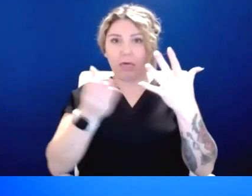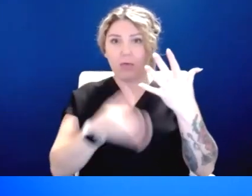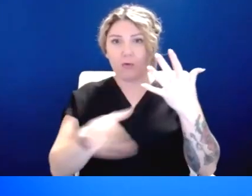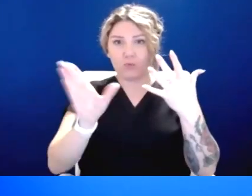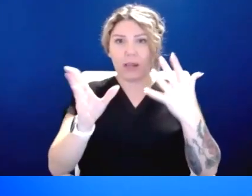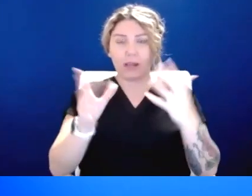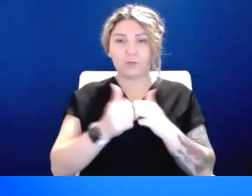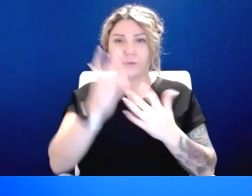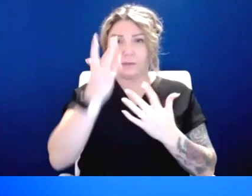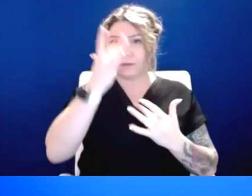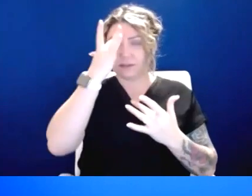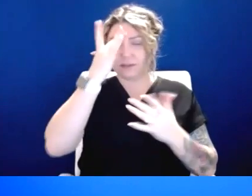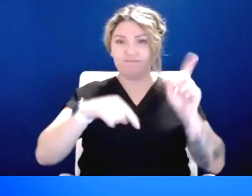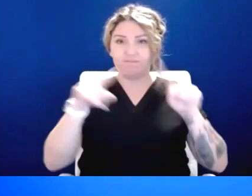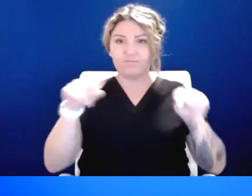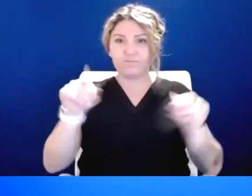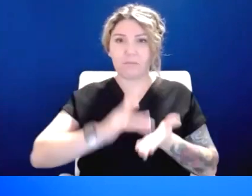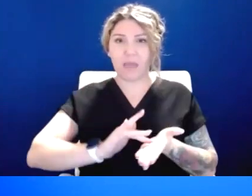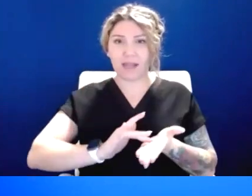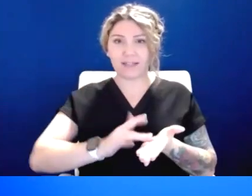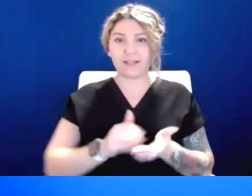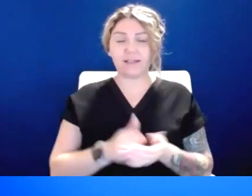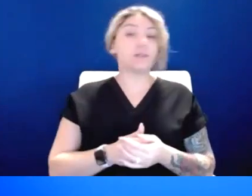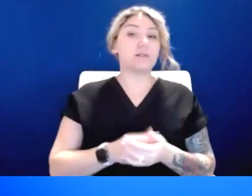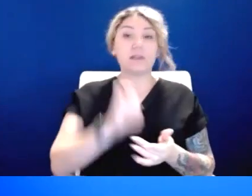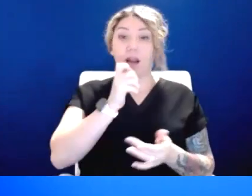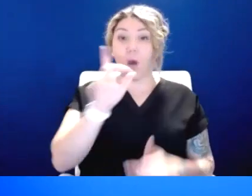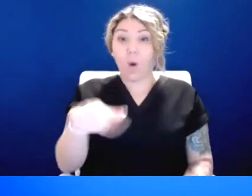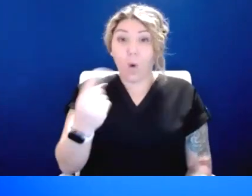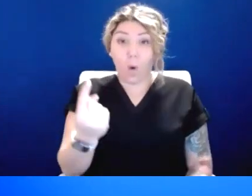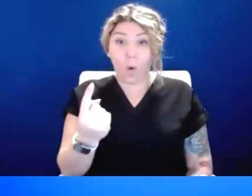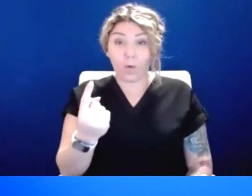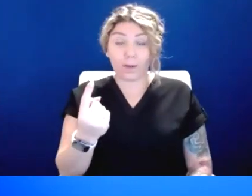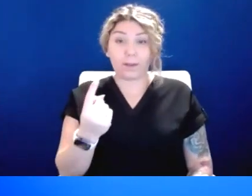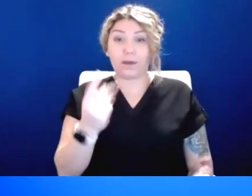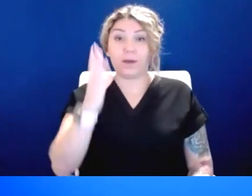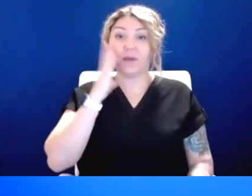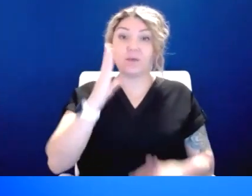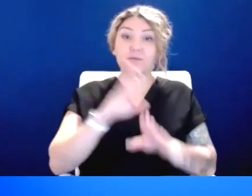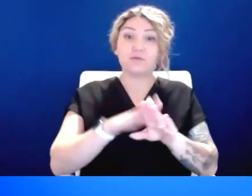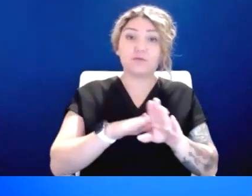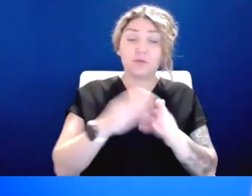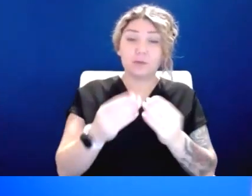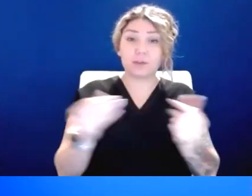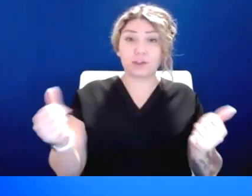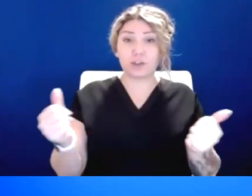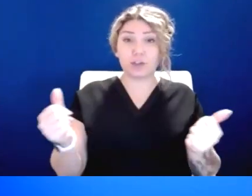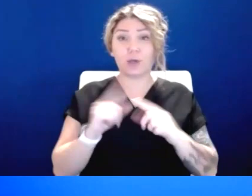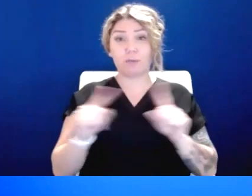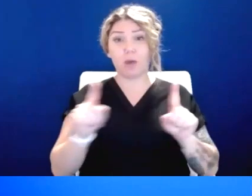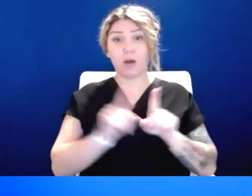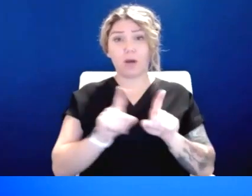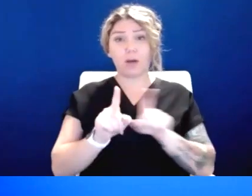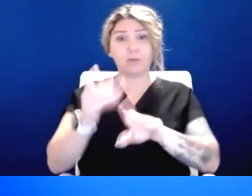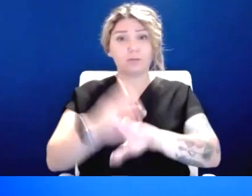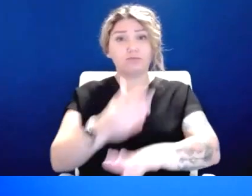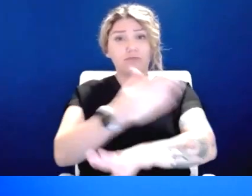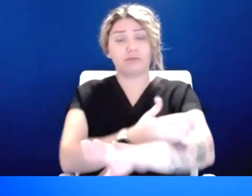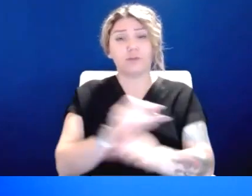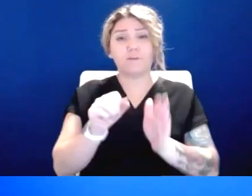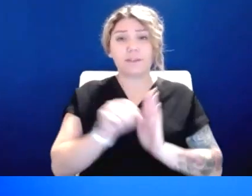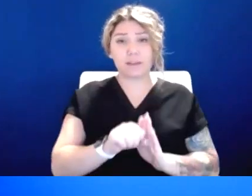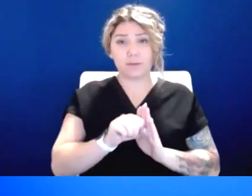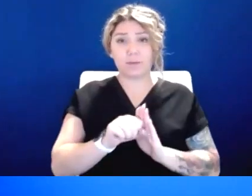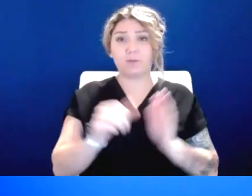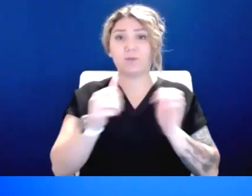different medications because, like I said, not only is our goal to slow and cure Parkinson's, but also improve the symptoms that with the